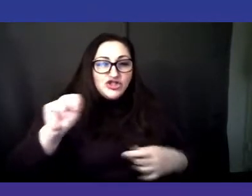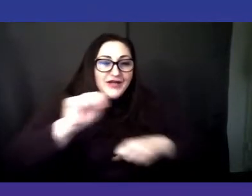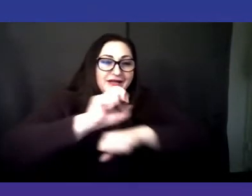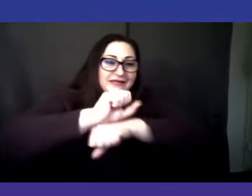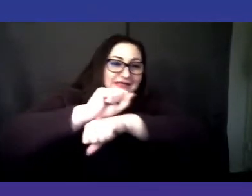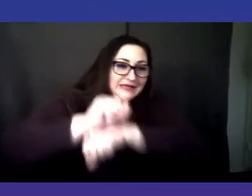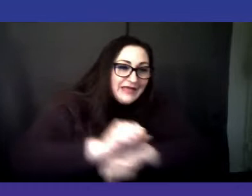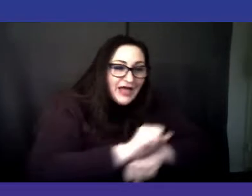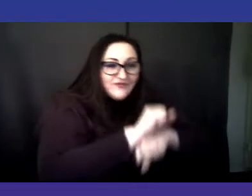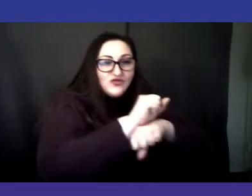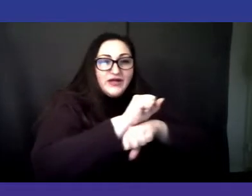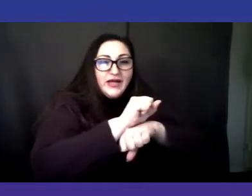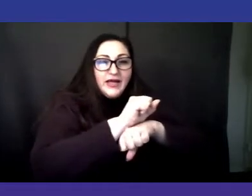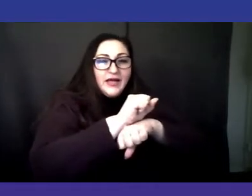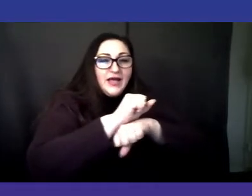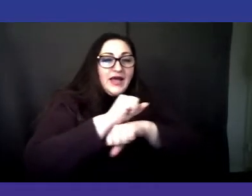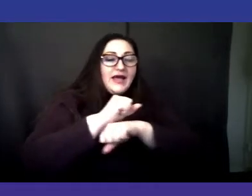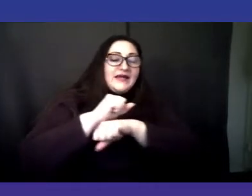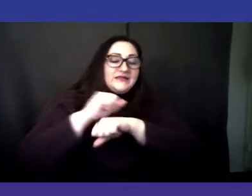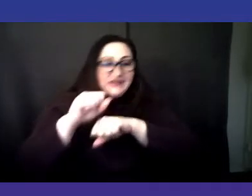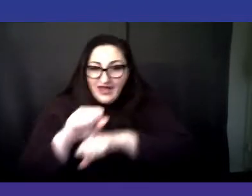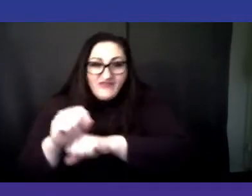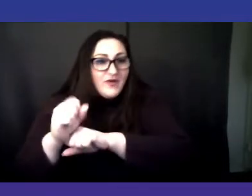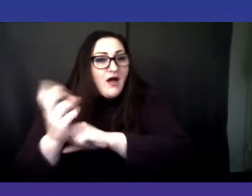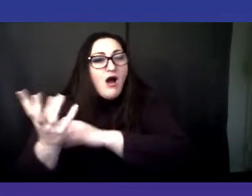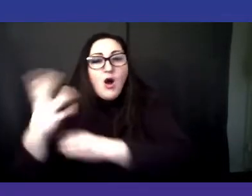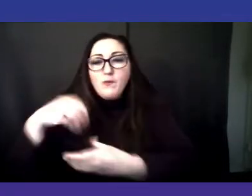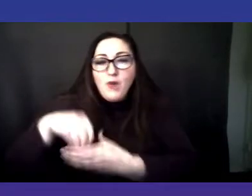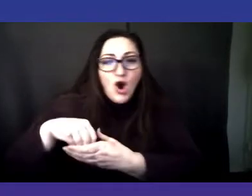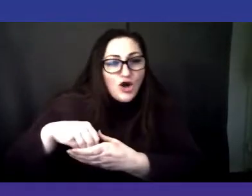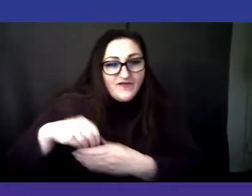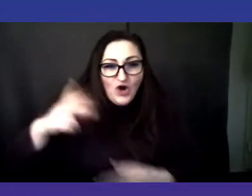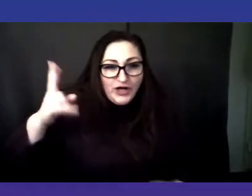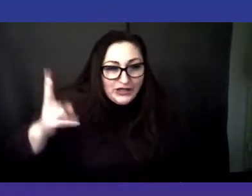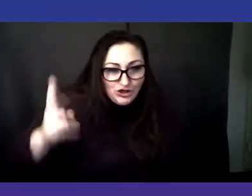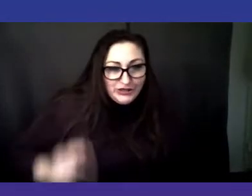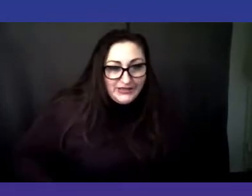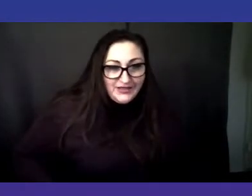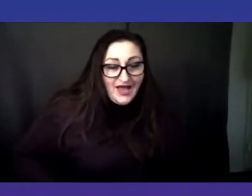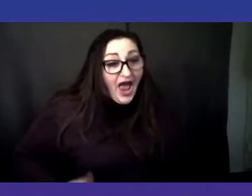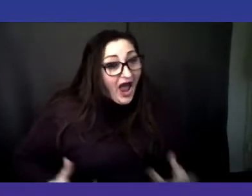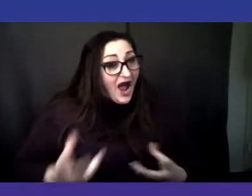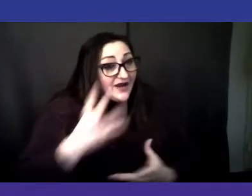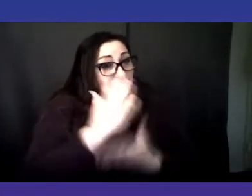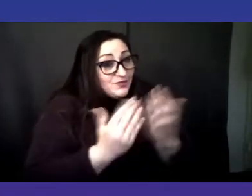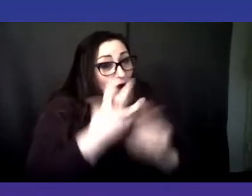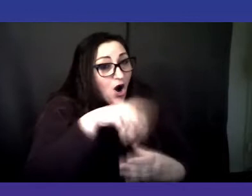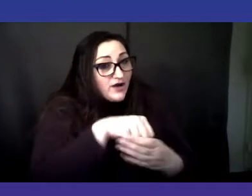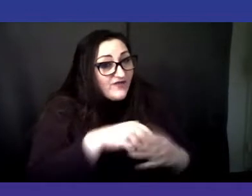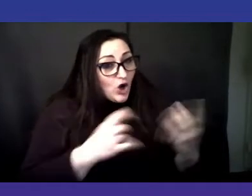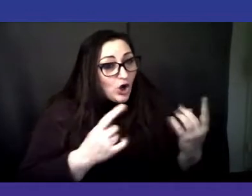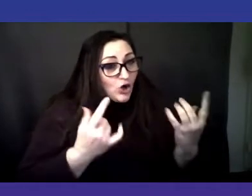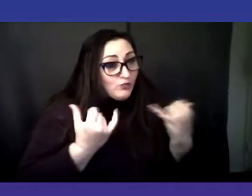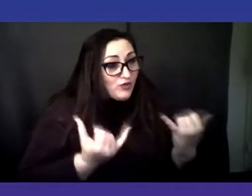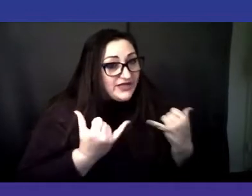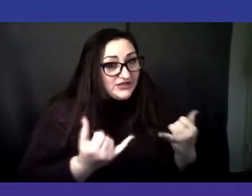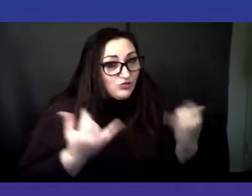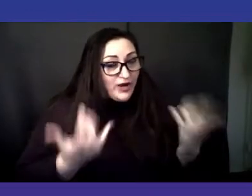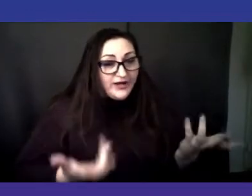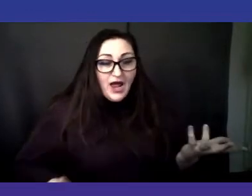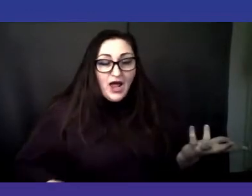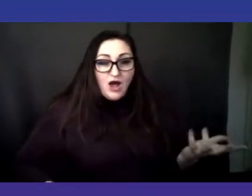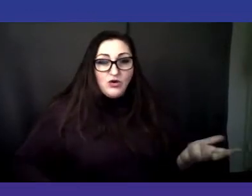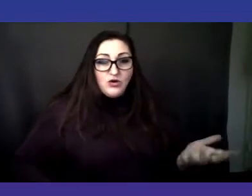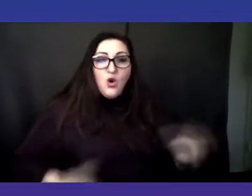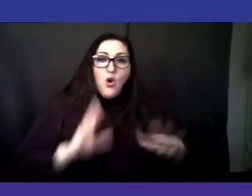human history, and it's part of our common present. So there is, here we are all